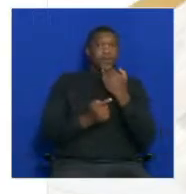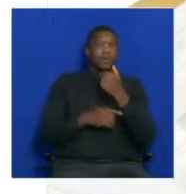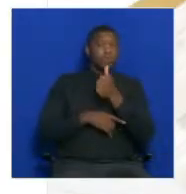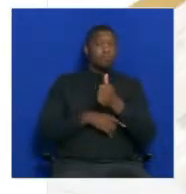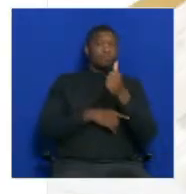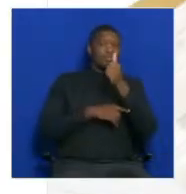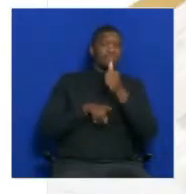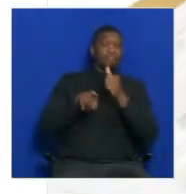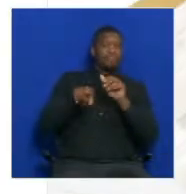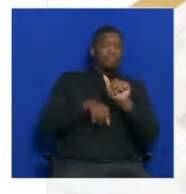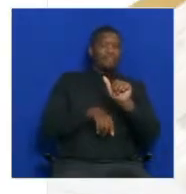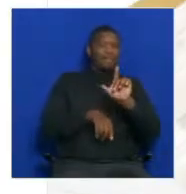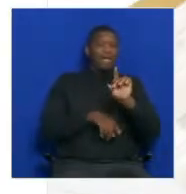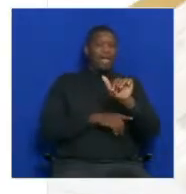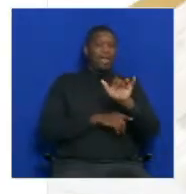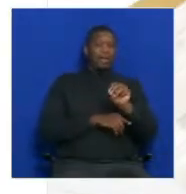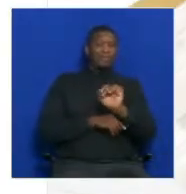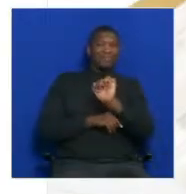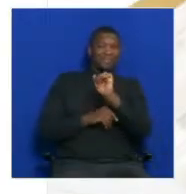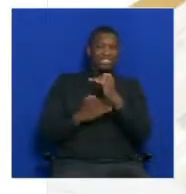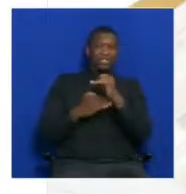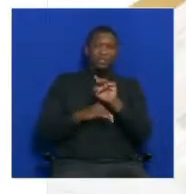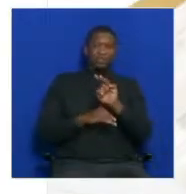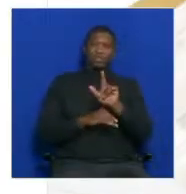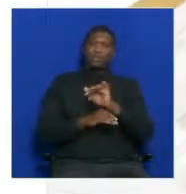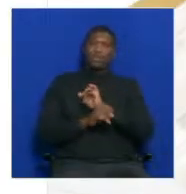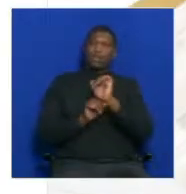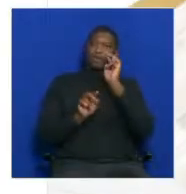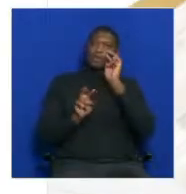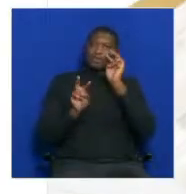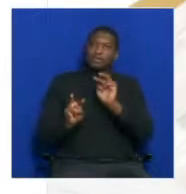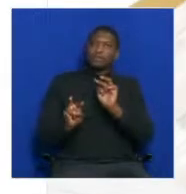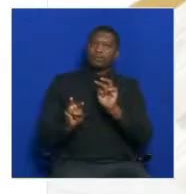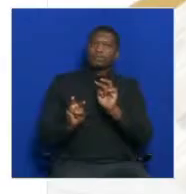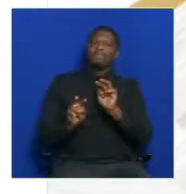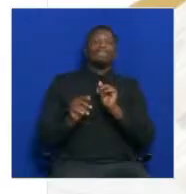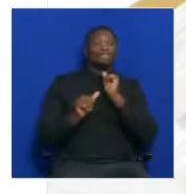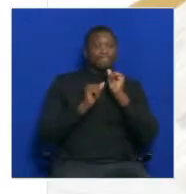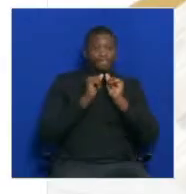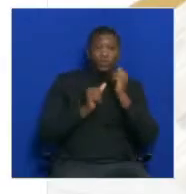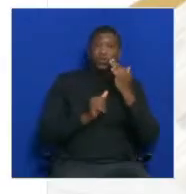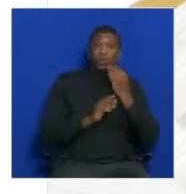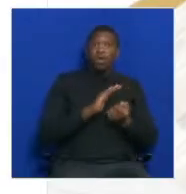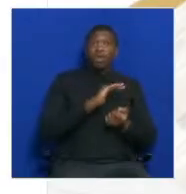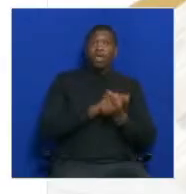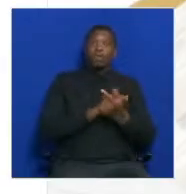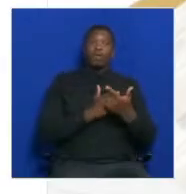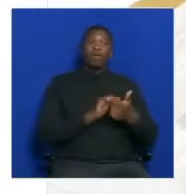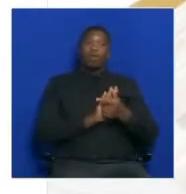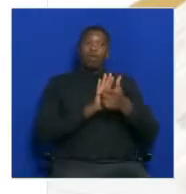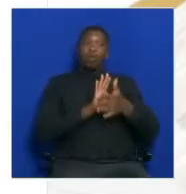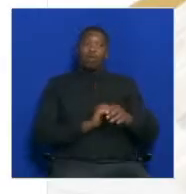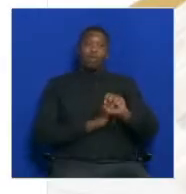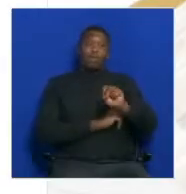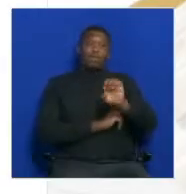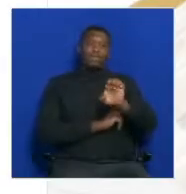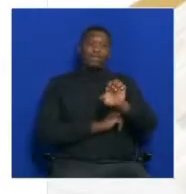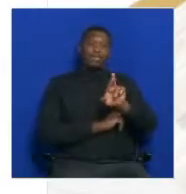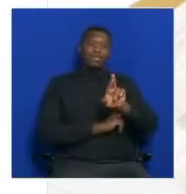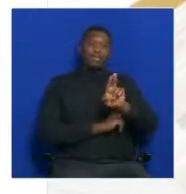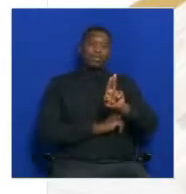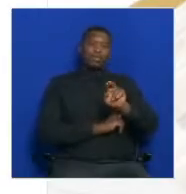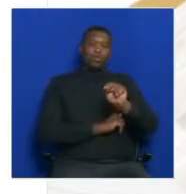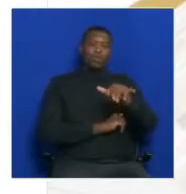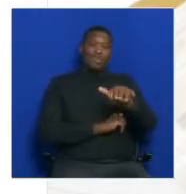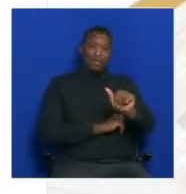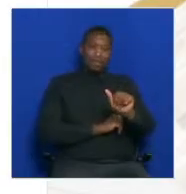referral either. Even when Advocate Surunya asked me about it, I informed him that I